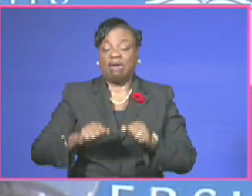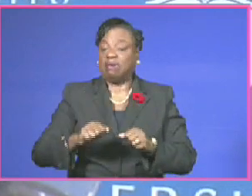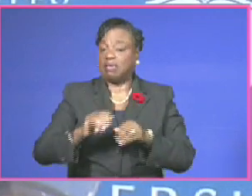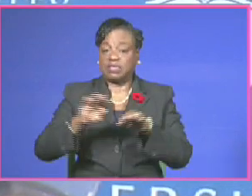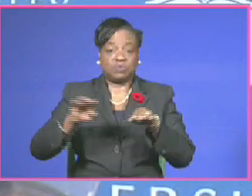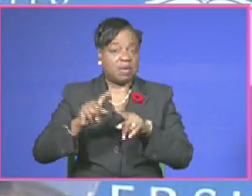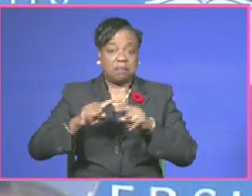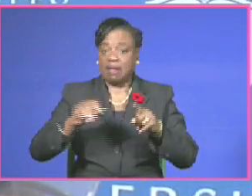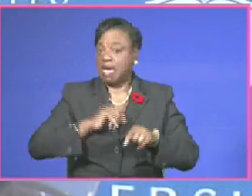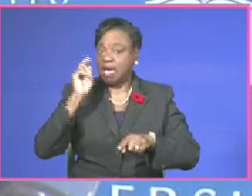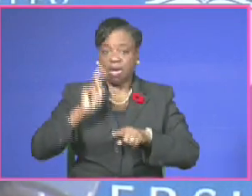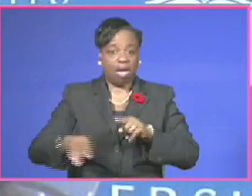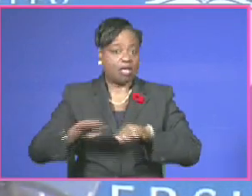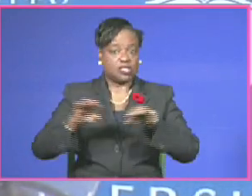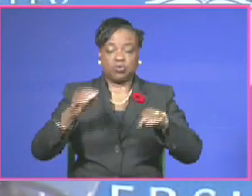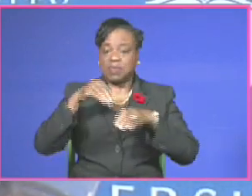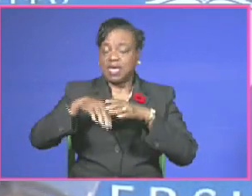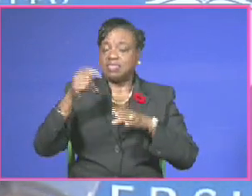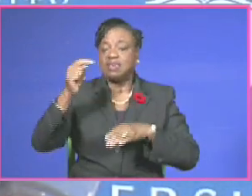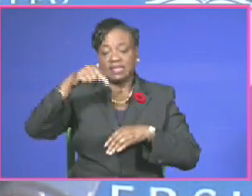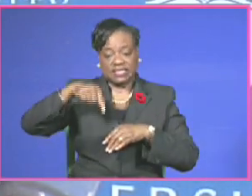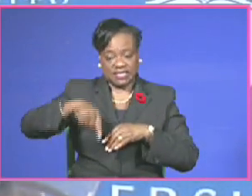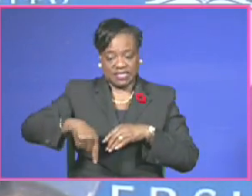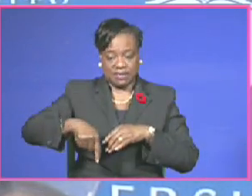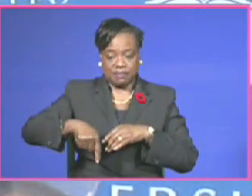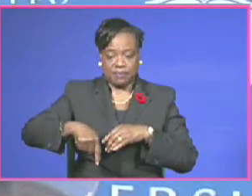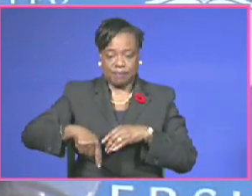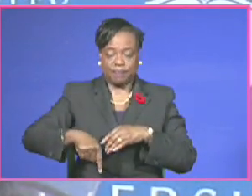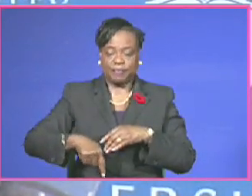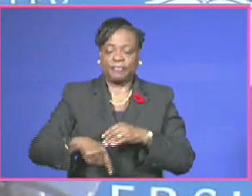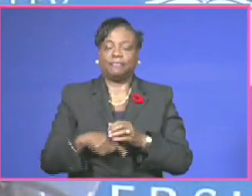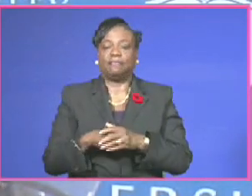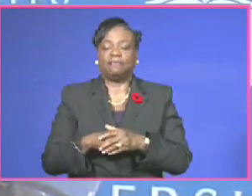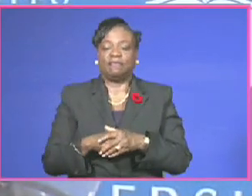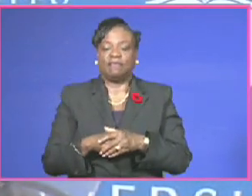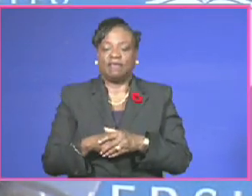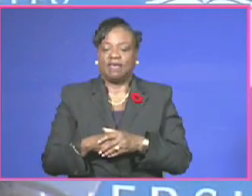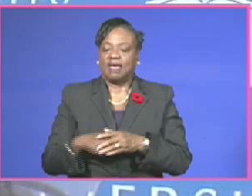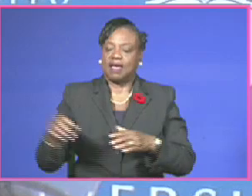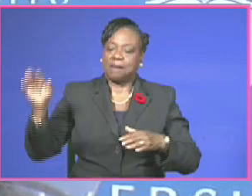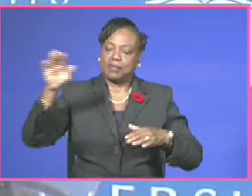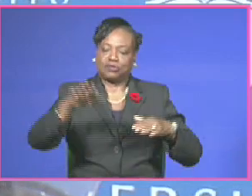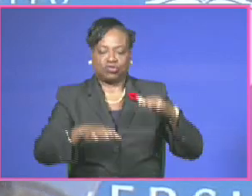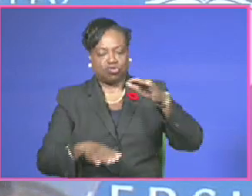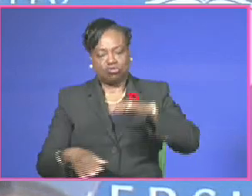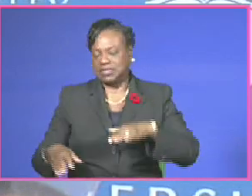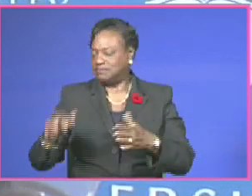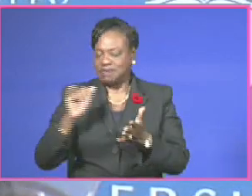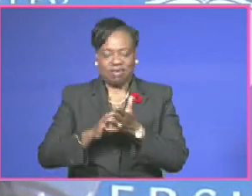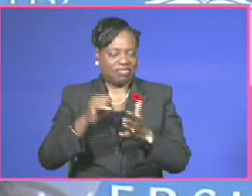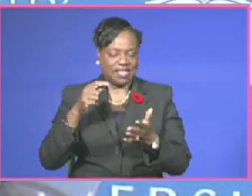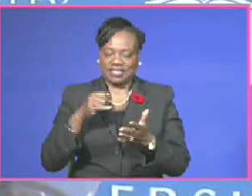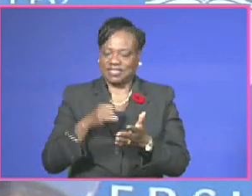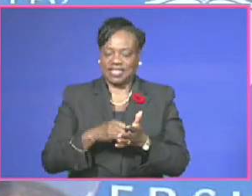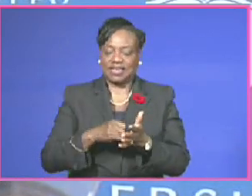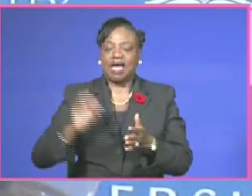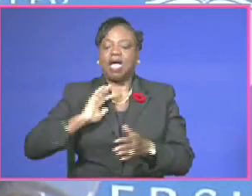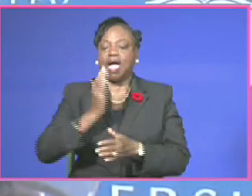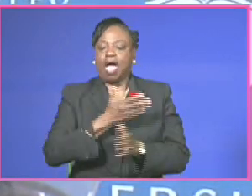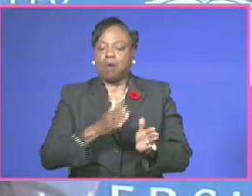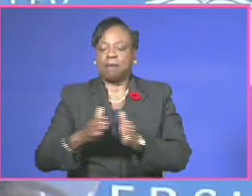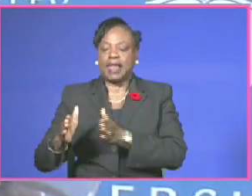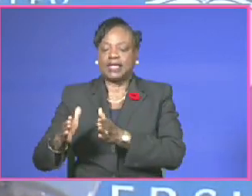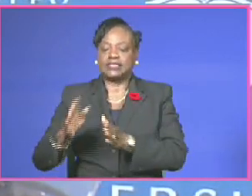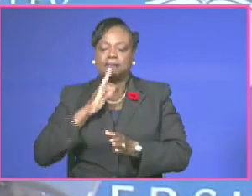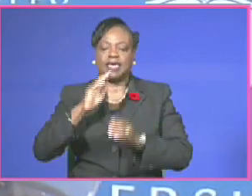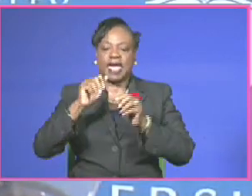then. And that's like in the Bahamian culture, I can swim, let me go, and a couple strokes, and then that's it. So our plan is to be